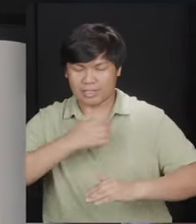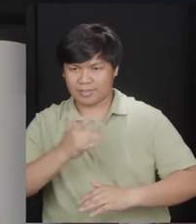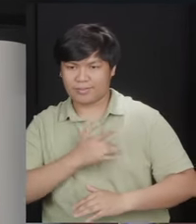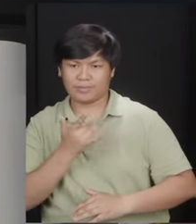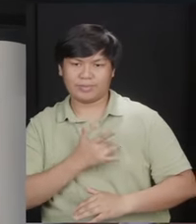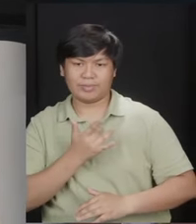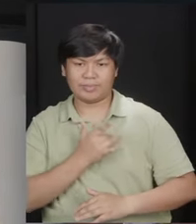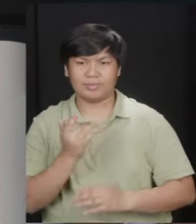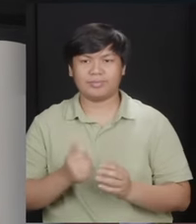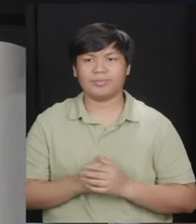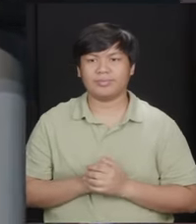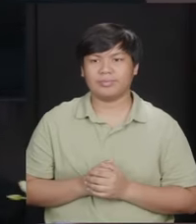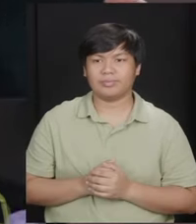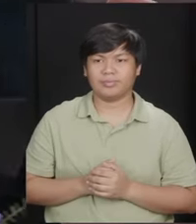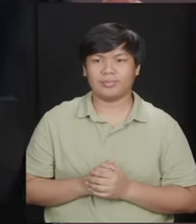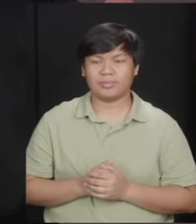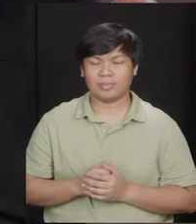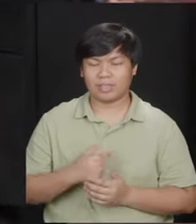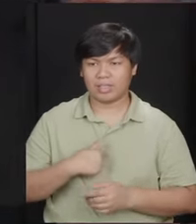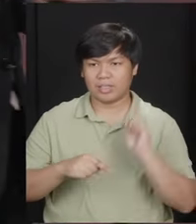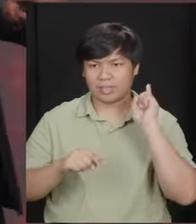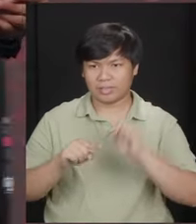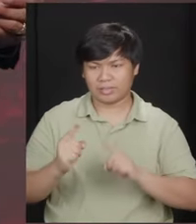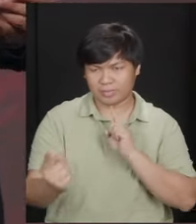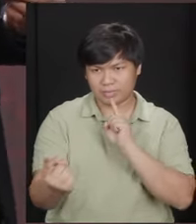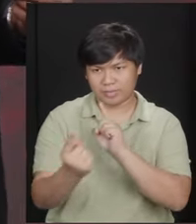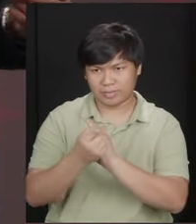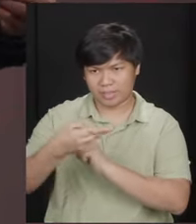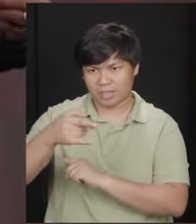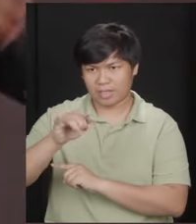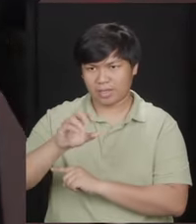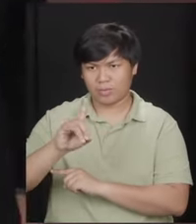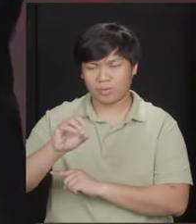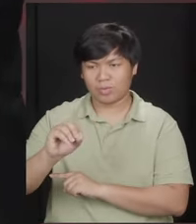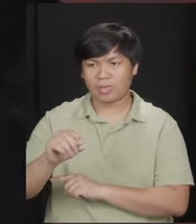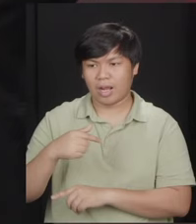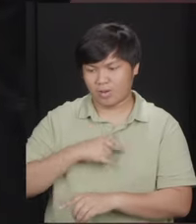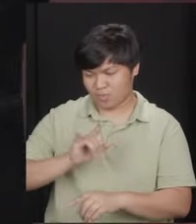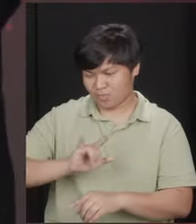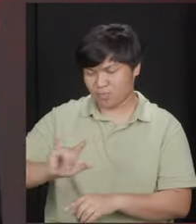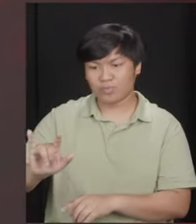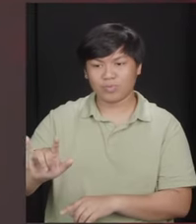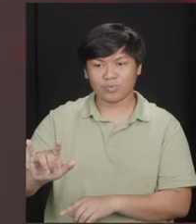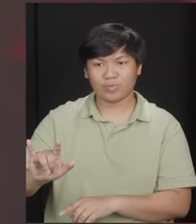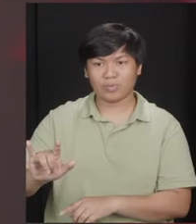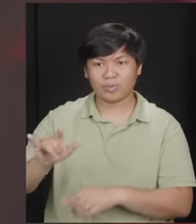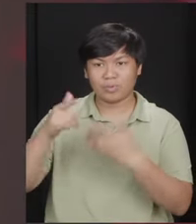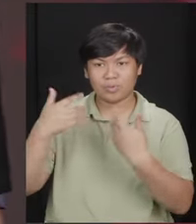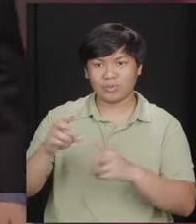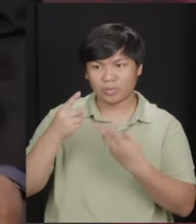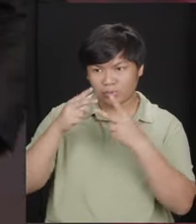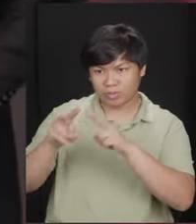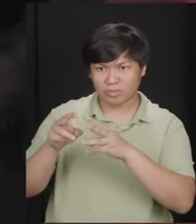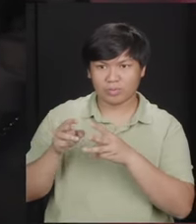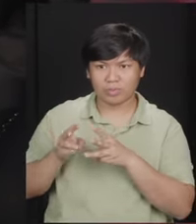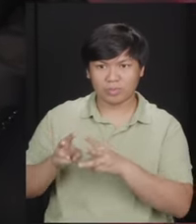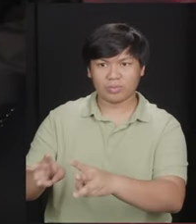okay? You see, I cannot come to Harold, my dear friend here, and say, you know, Harold, I love you. But then when I see him in the